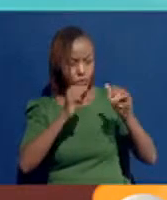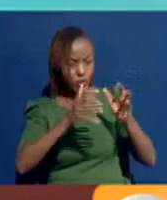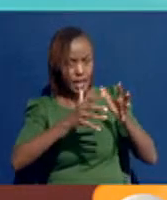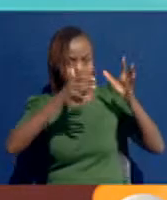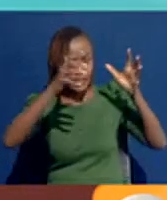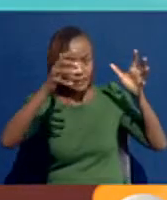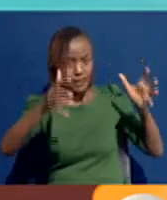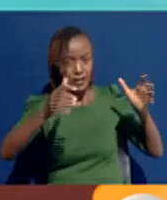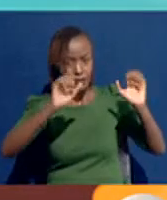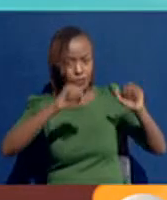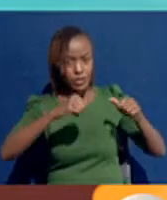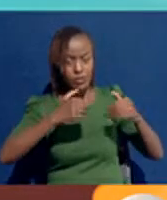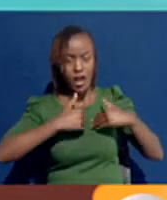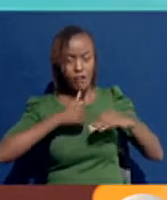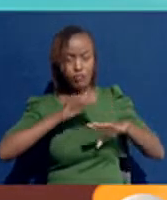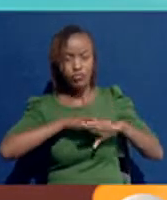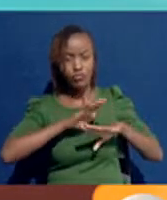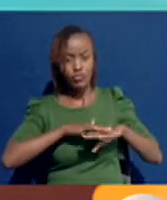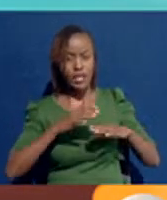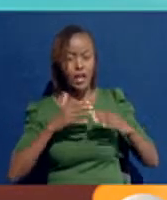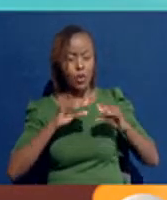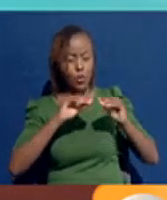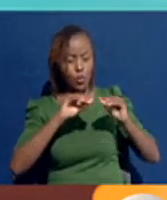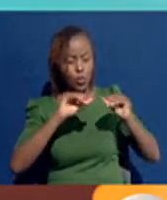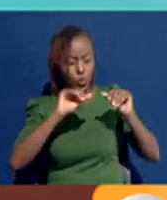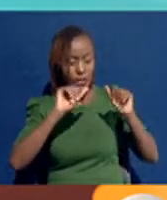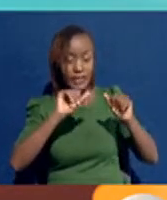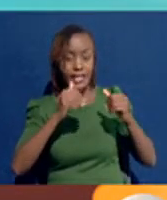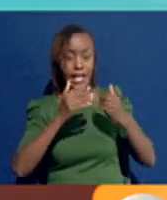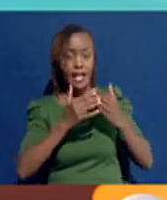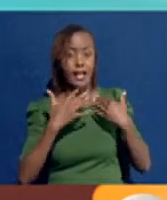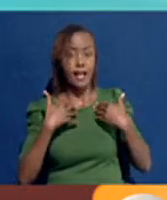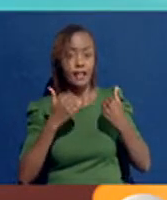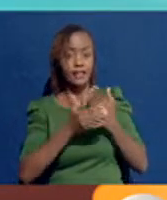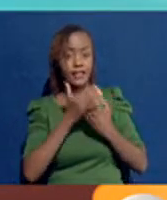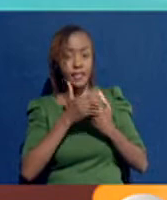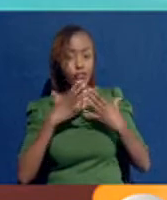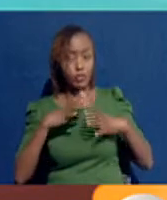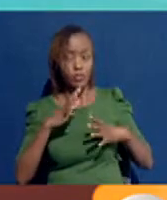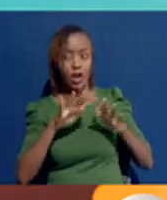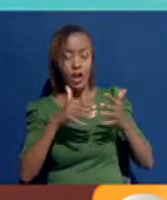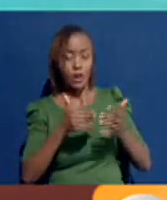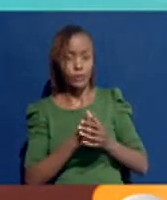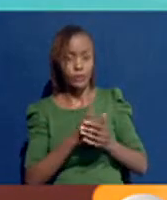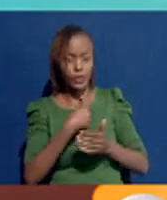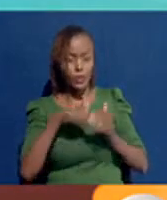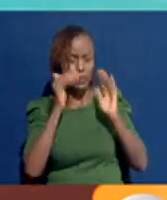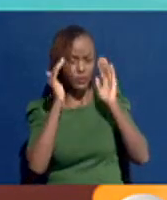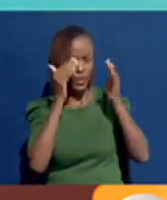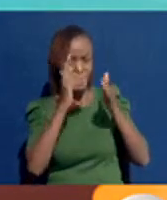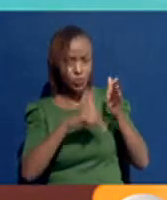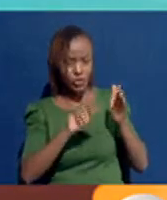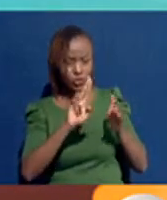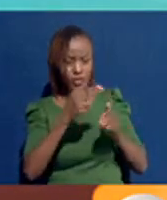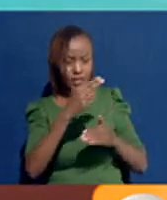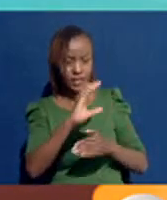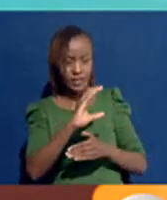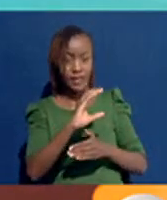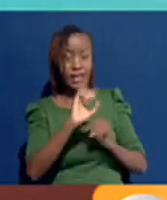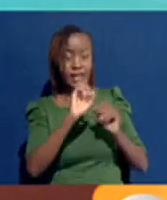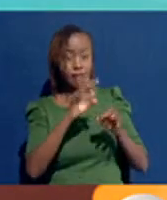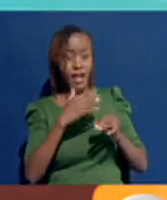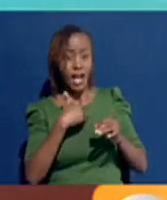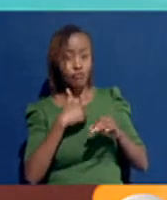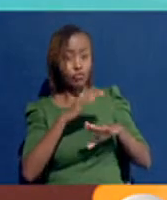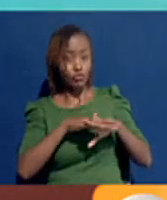bring good health care, quality care to the people. Mm-hmm. And one of the areas which we are focusing is universal health care. And by doing that one, we